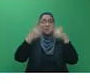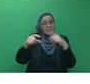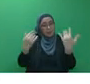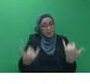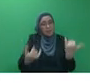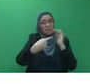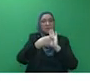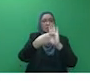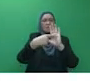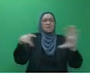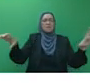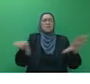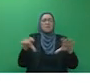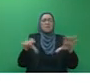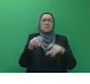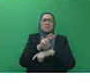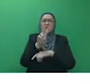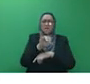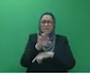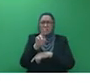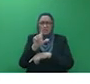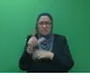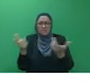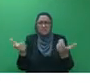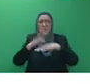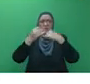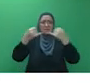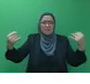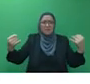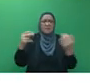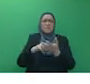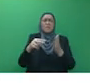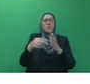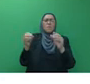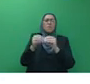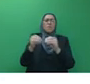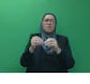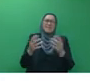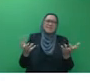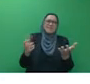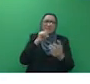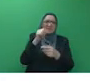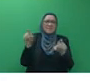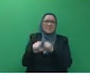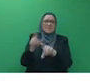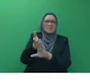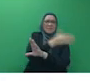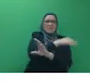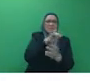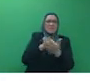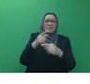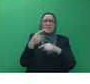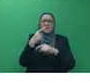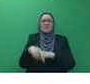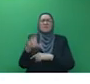in other words uh the the request is not like hey douglas our company has done well we are you know feeling now can you come and do it now it's more